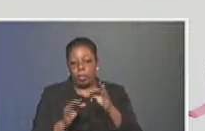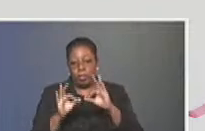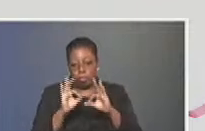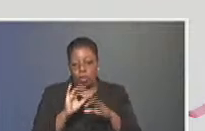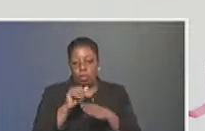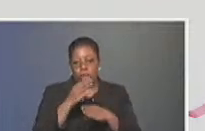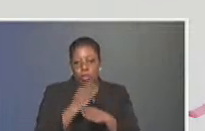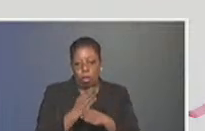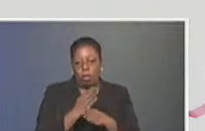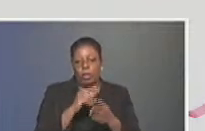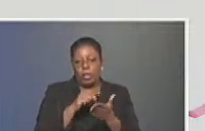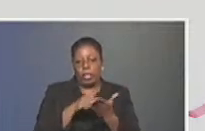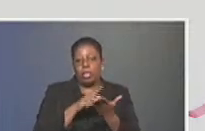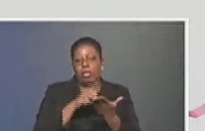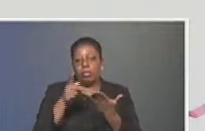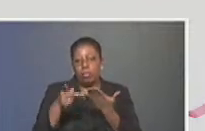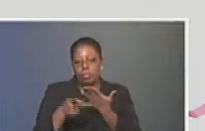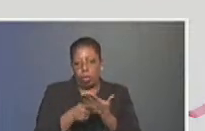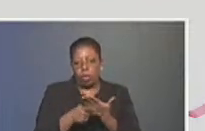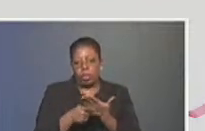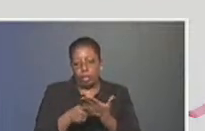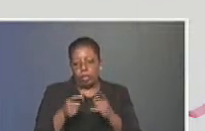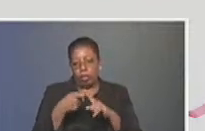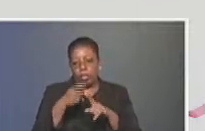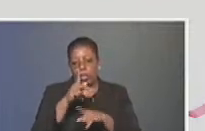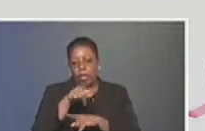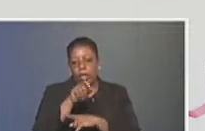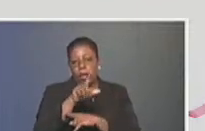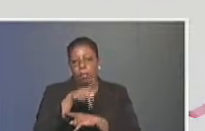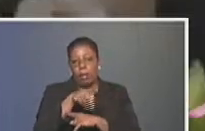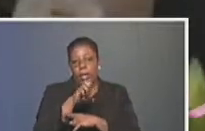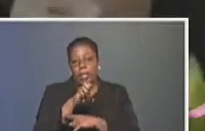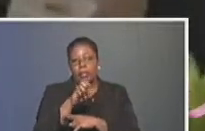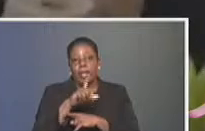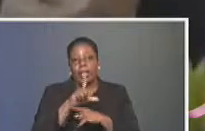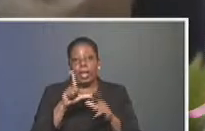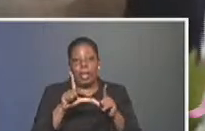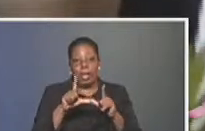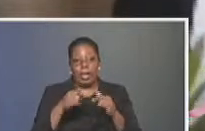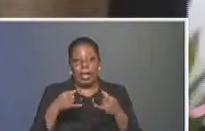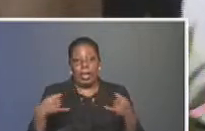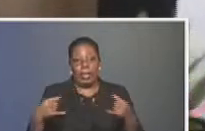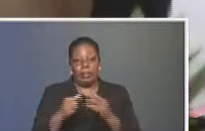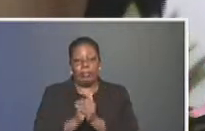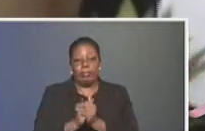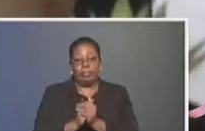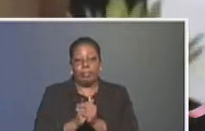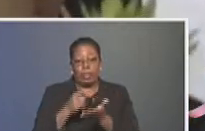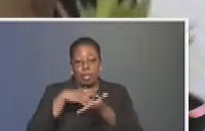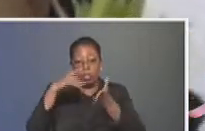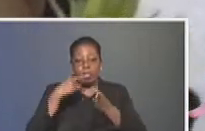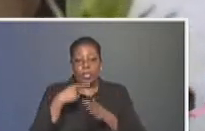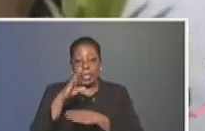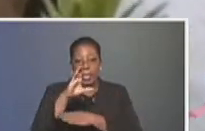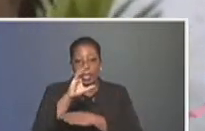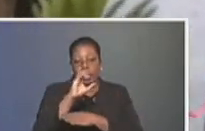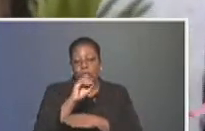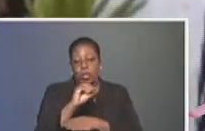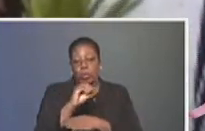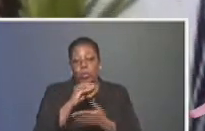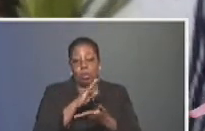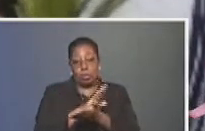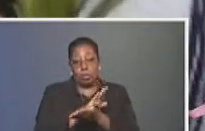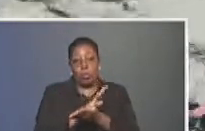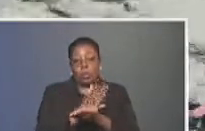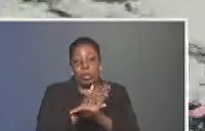this project out of the pipeline. Students at eco schools across the country doing their part to protect